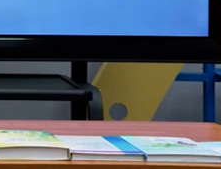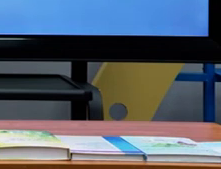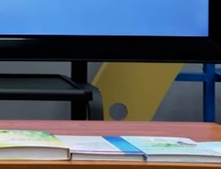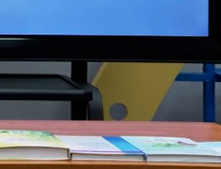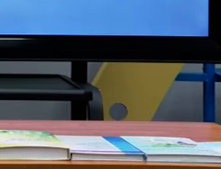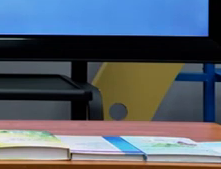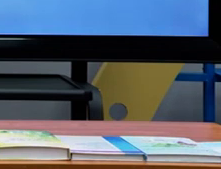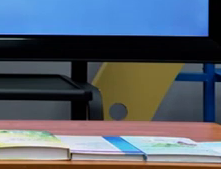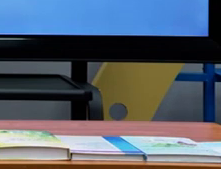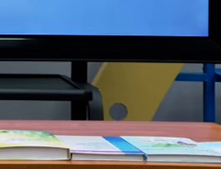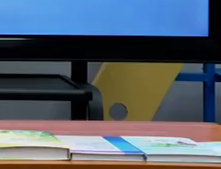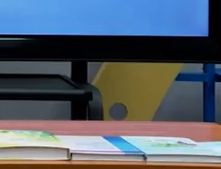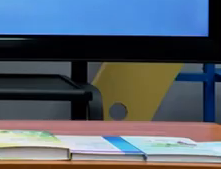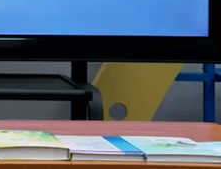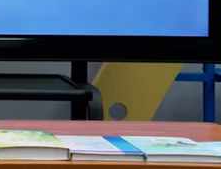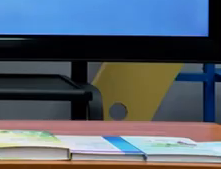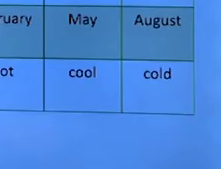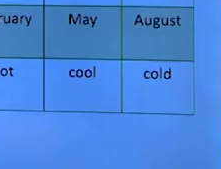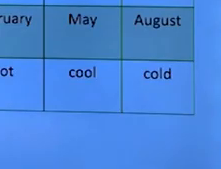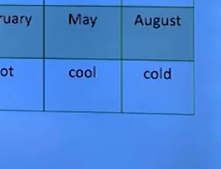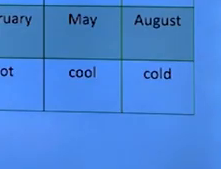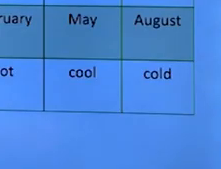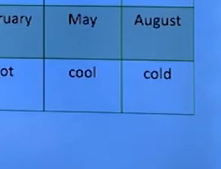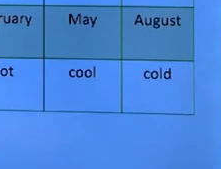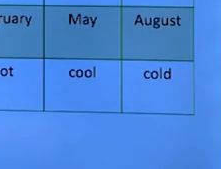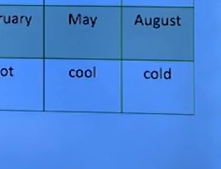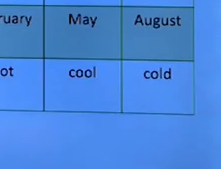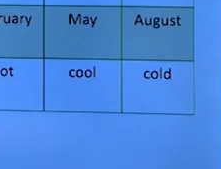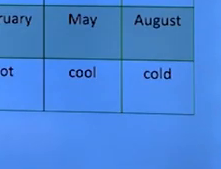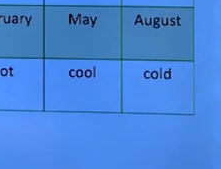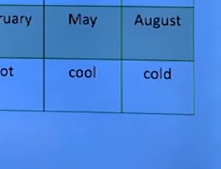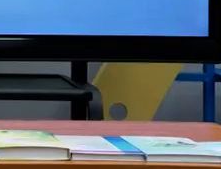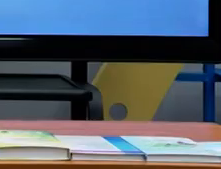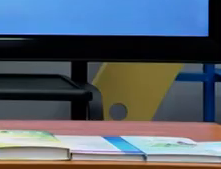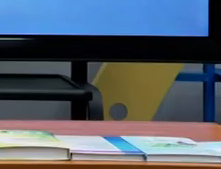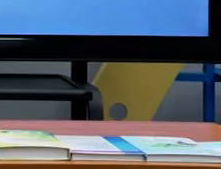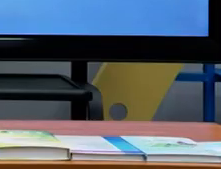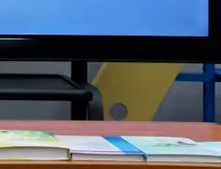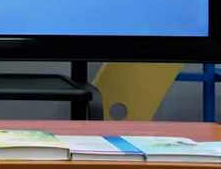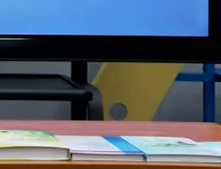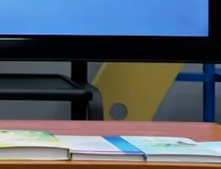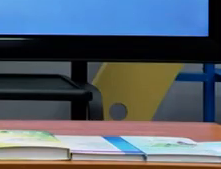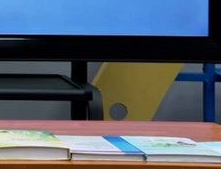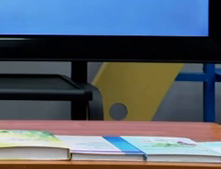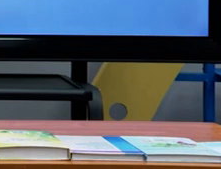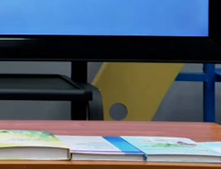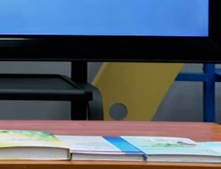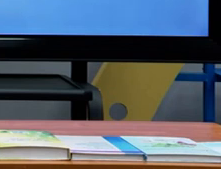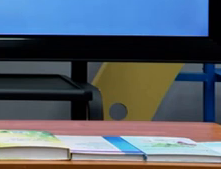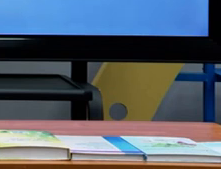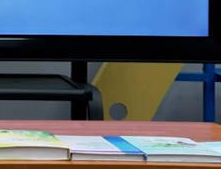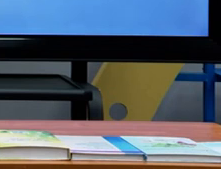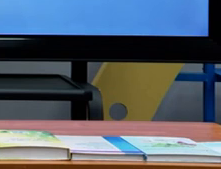months. Bahor oylari: September, October, November, and the days are warm.